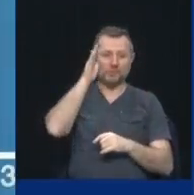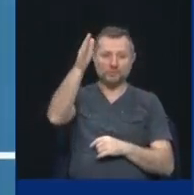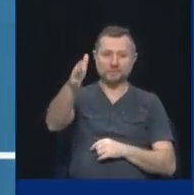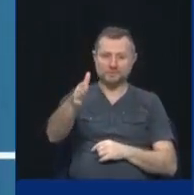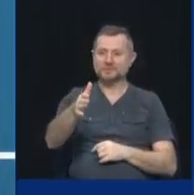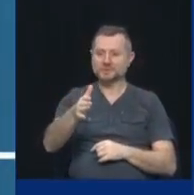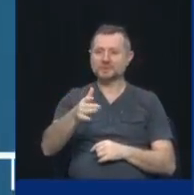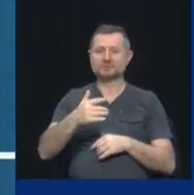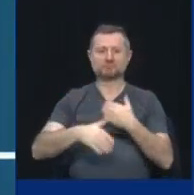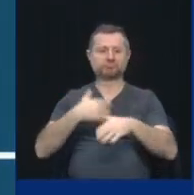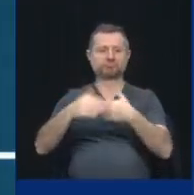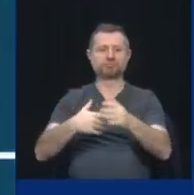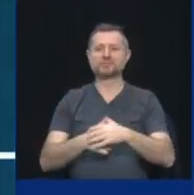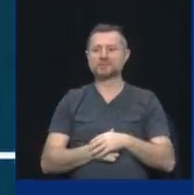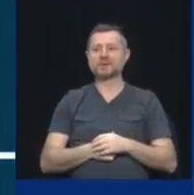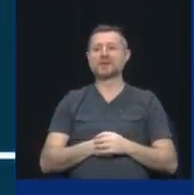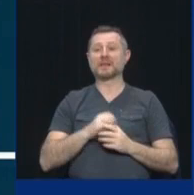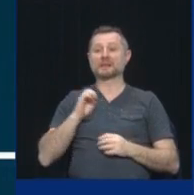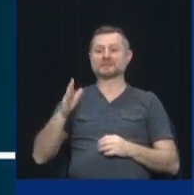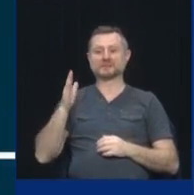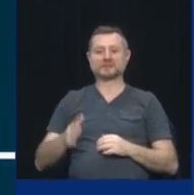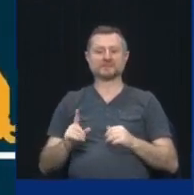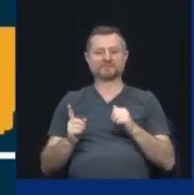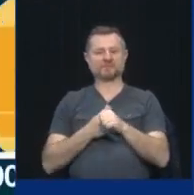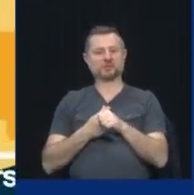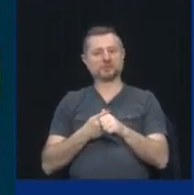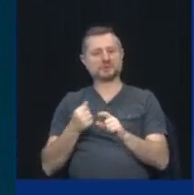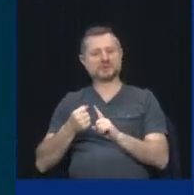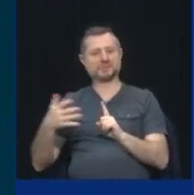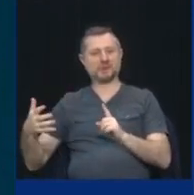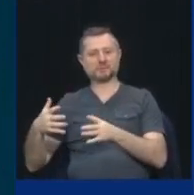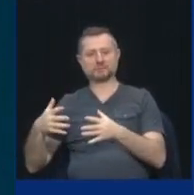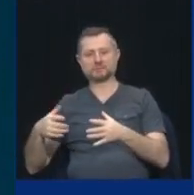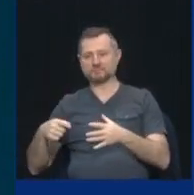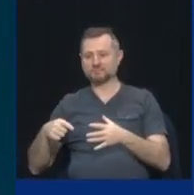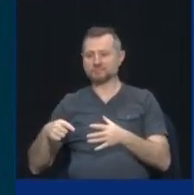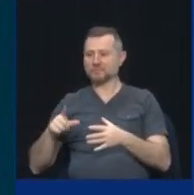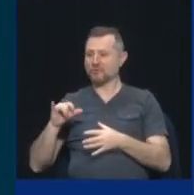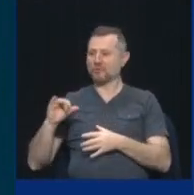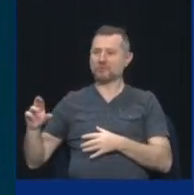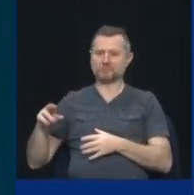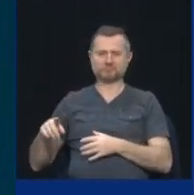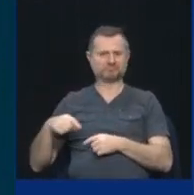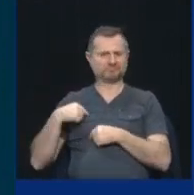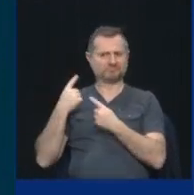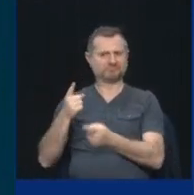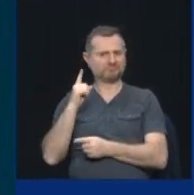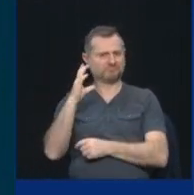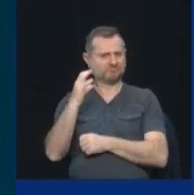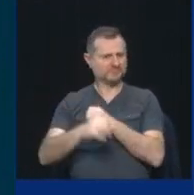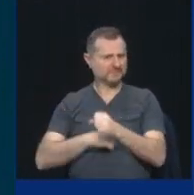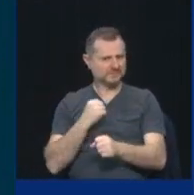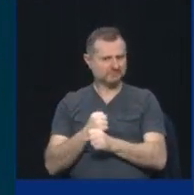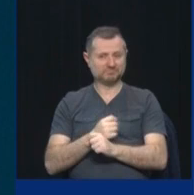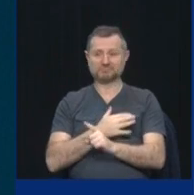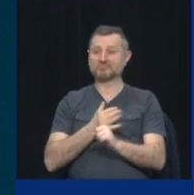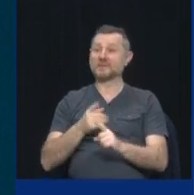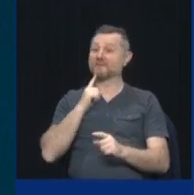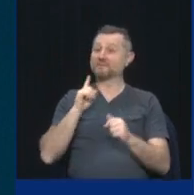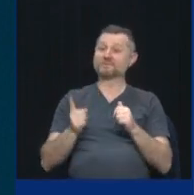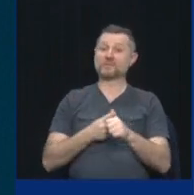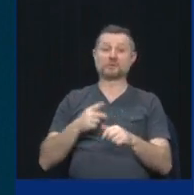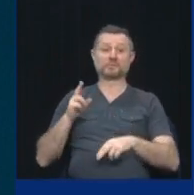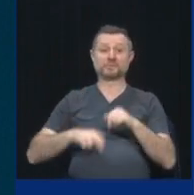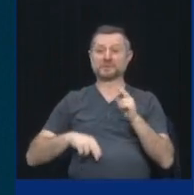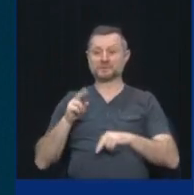Side Access is the first expansion of the Long Island Railroad in more than 100 years. When the railroad was first built,